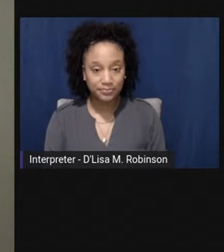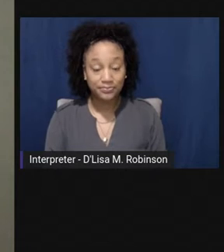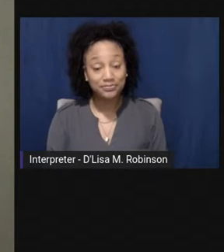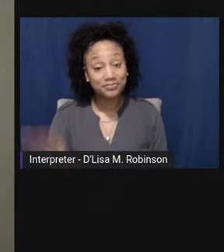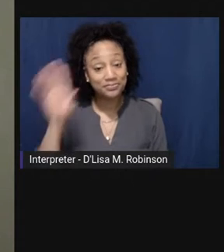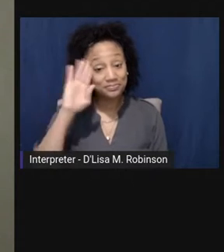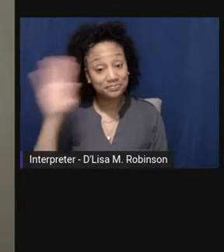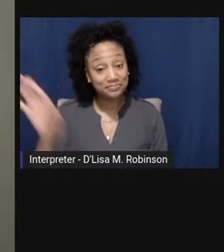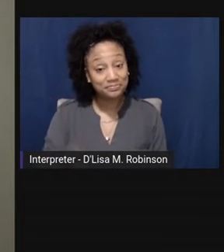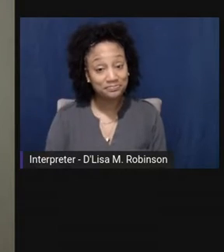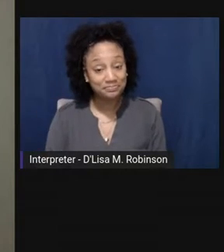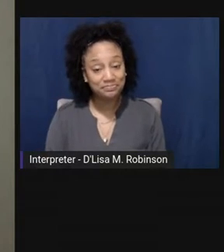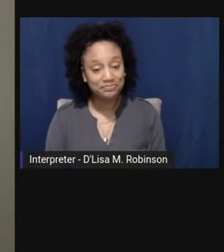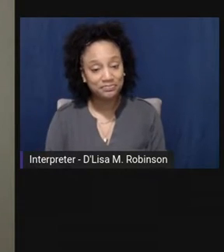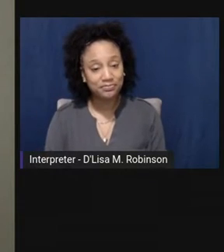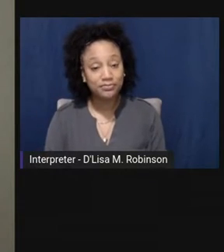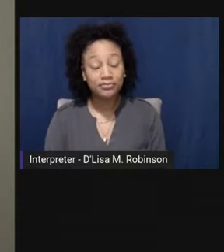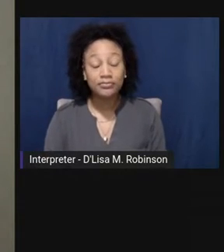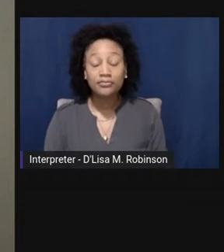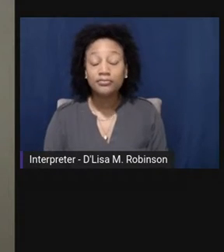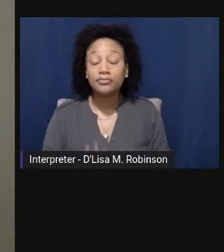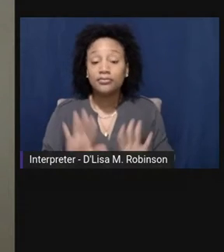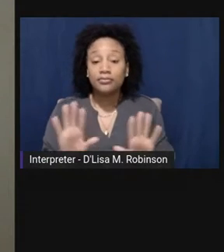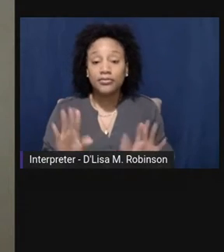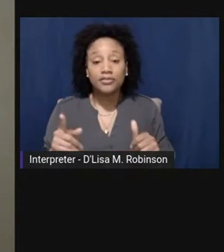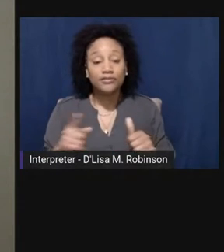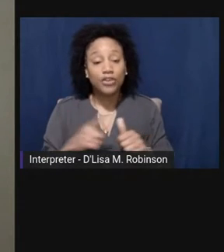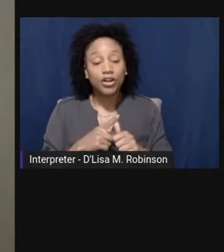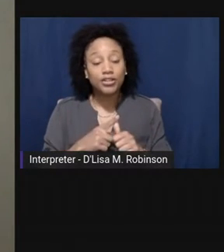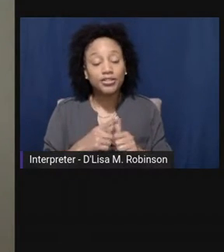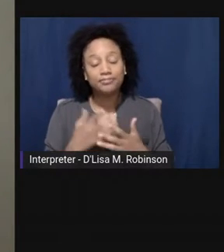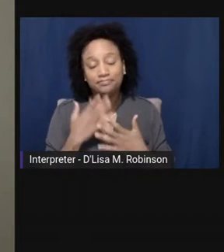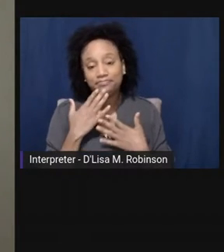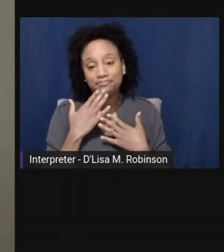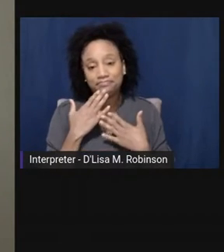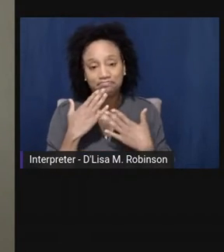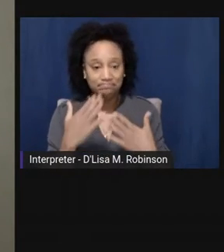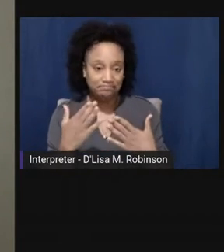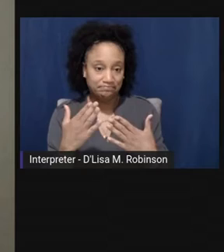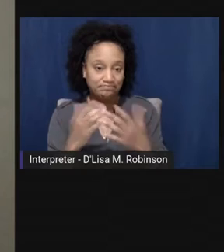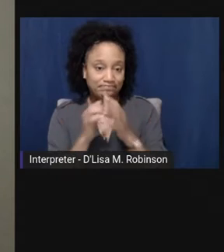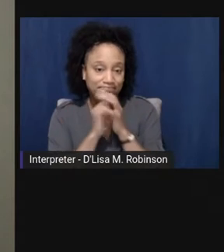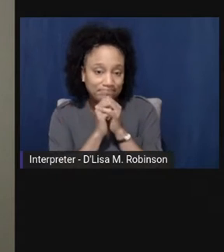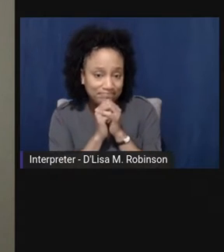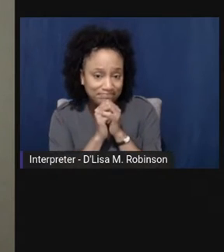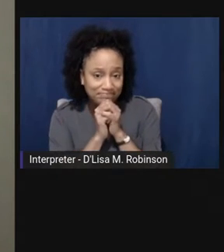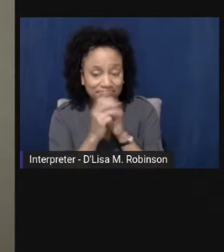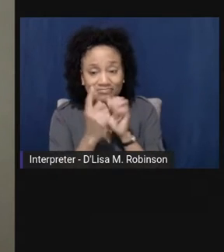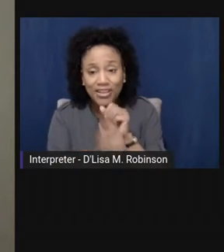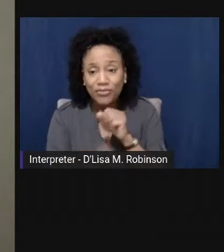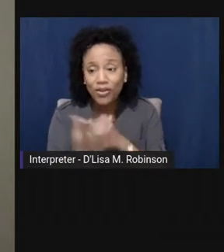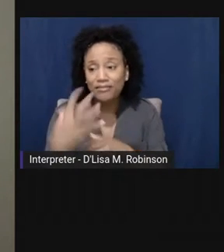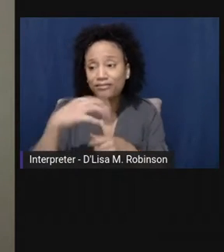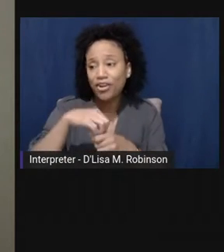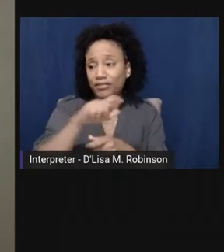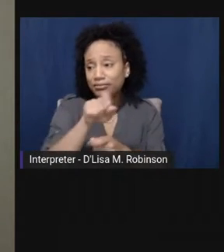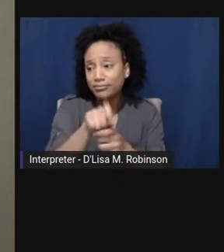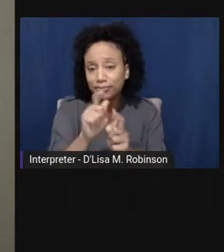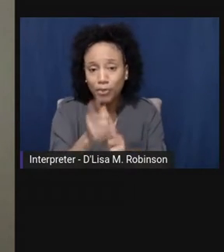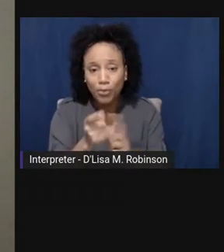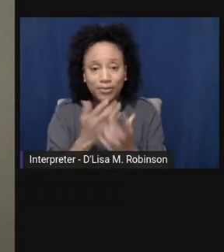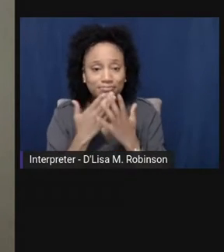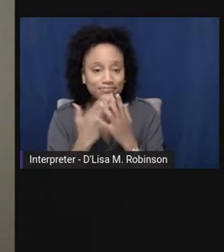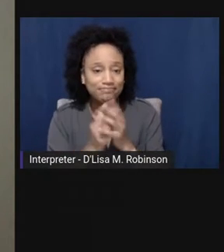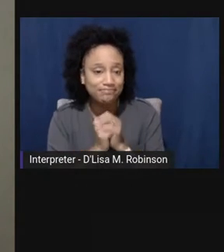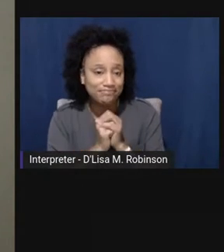Hello. First off, I want to express my gratitude and admiration for everyone taking part in this moment. It feels